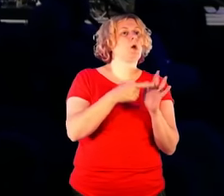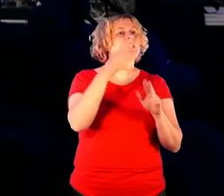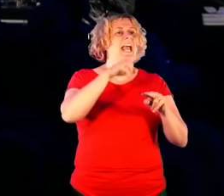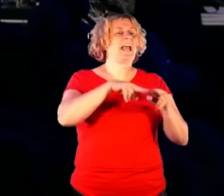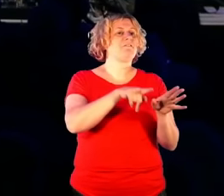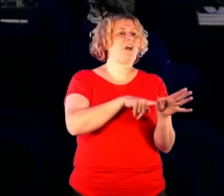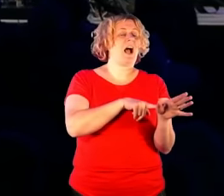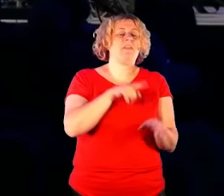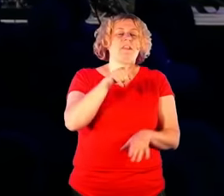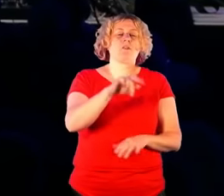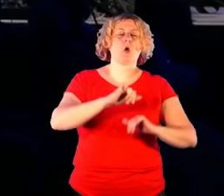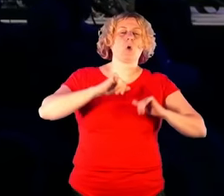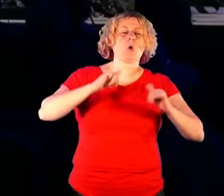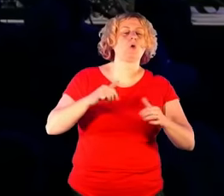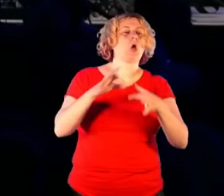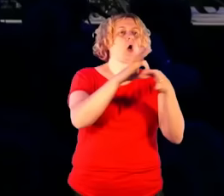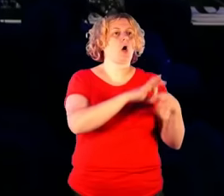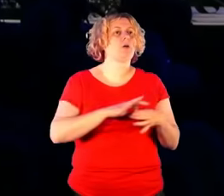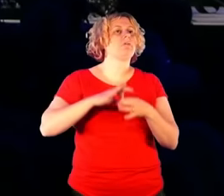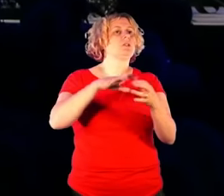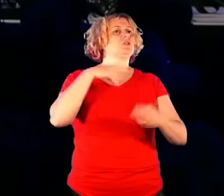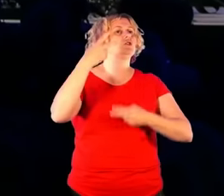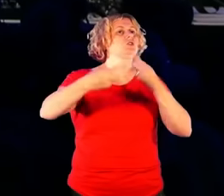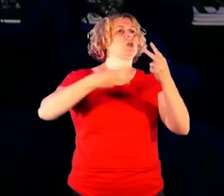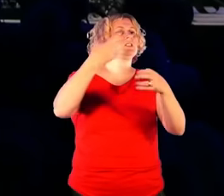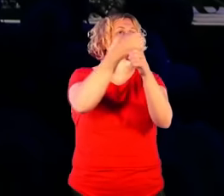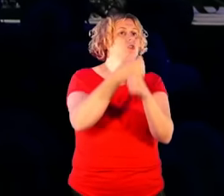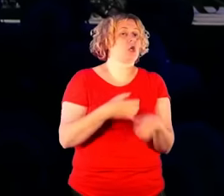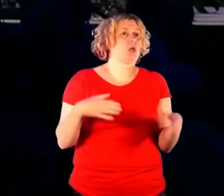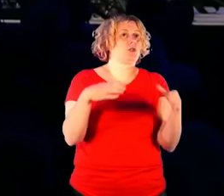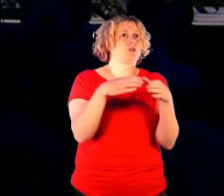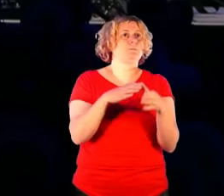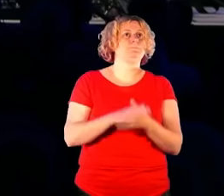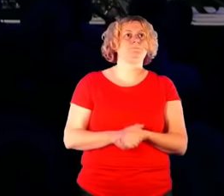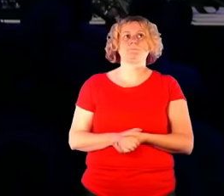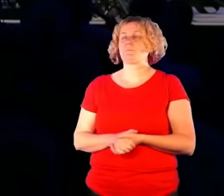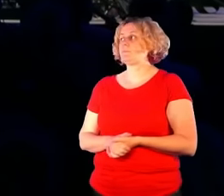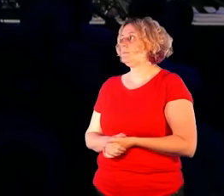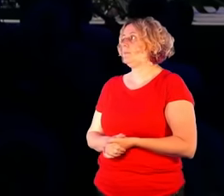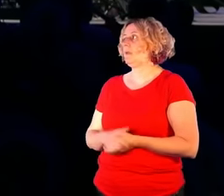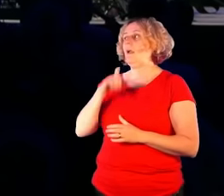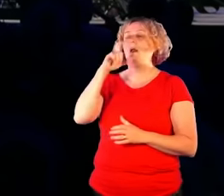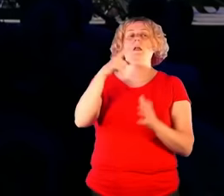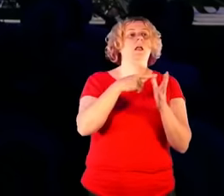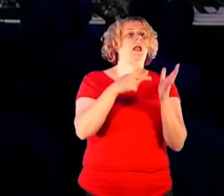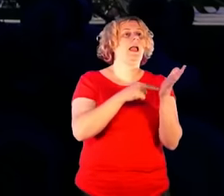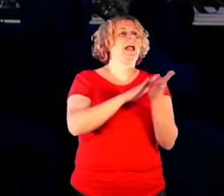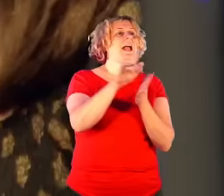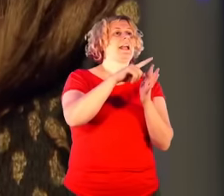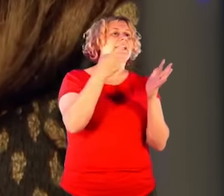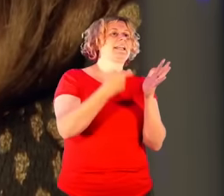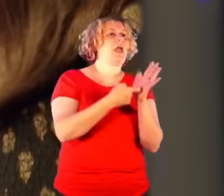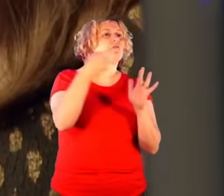can use in your church as well. And on the front, we've got Catherine, Kat Doerr here.